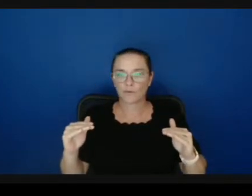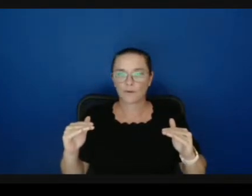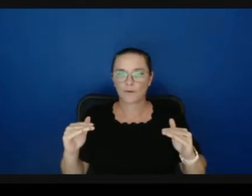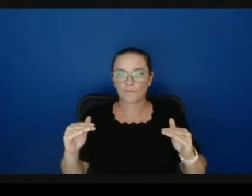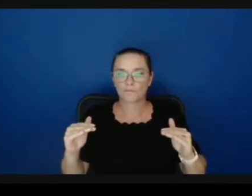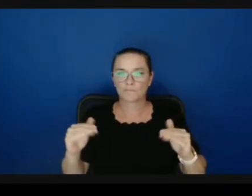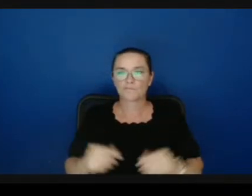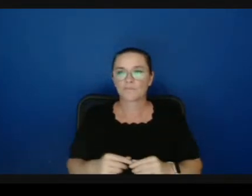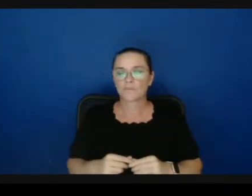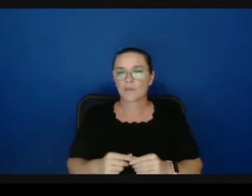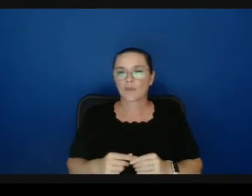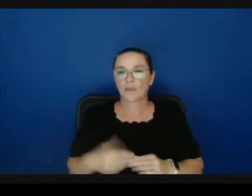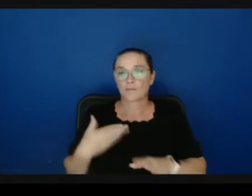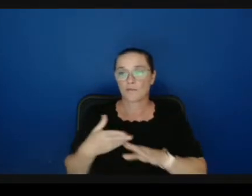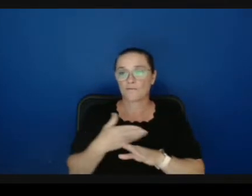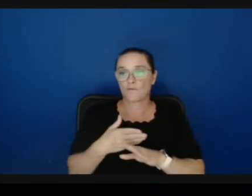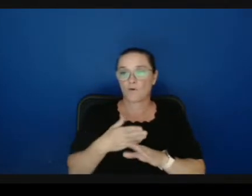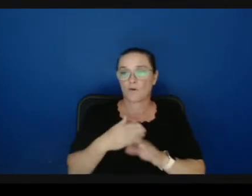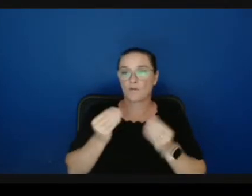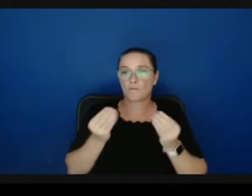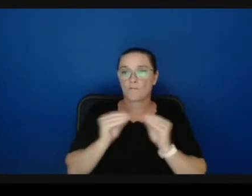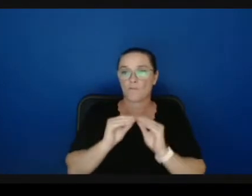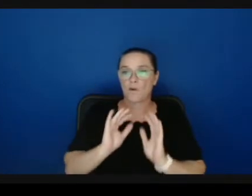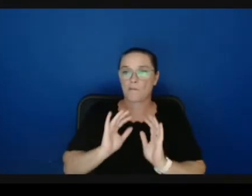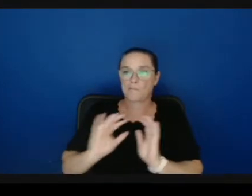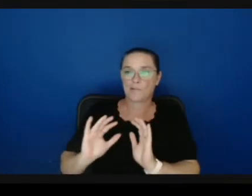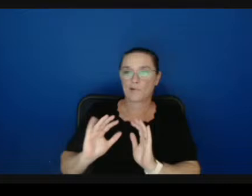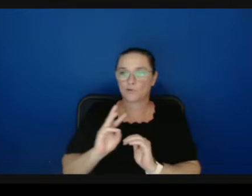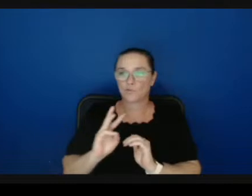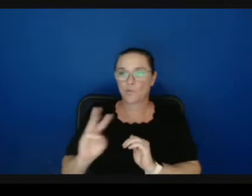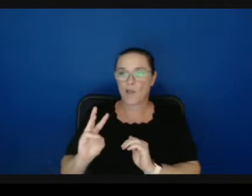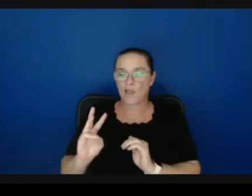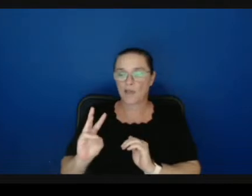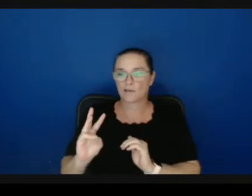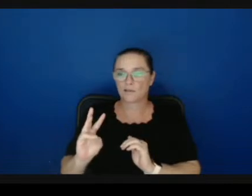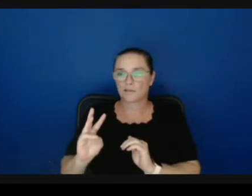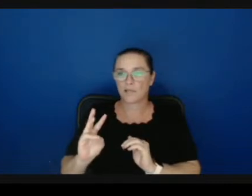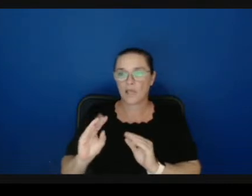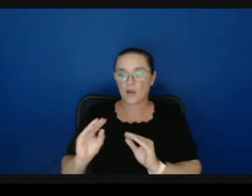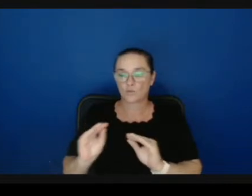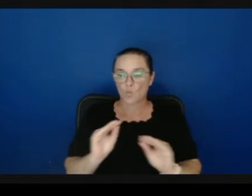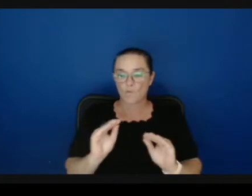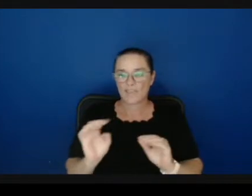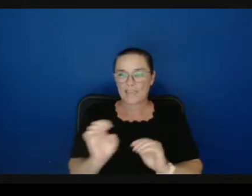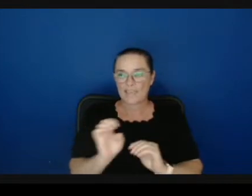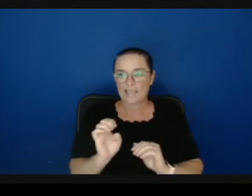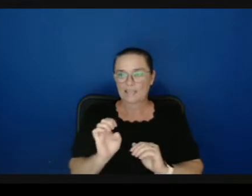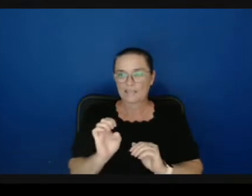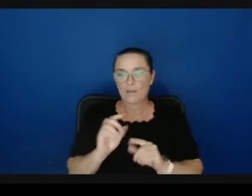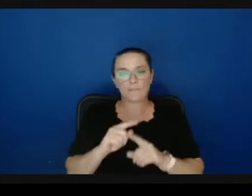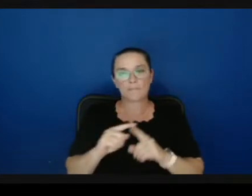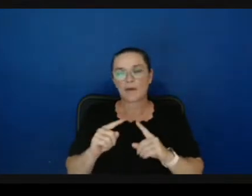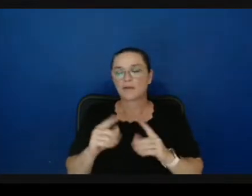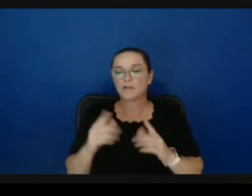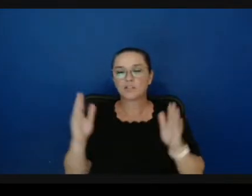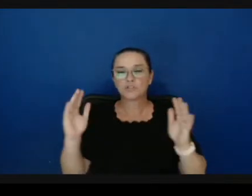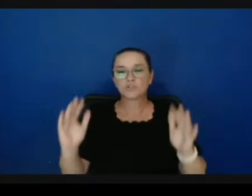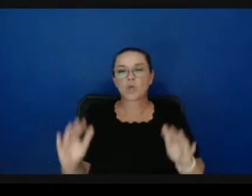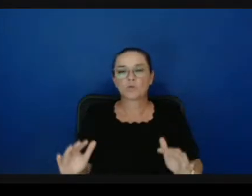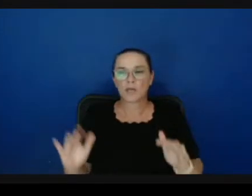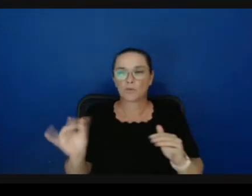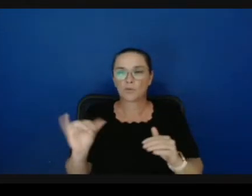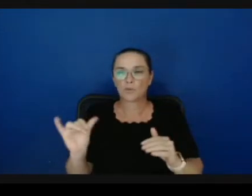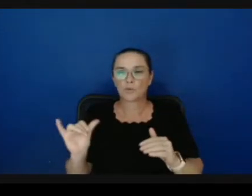It was getting pushed more so from the west, so it's moving to the east, but that seems to have slowed slightly. So there's a lot of wiggle